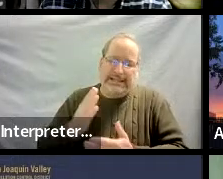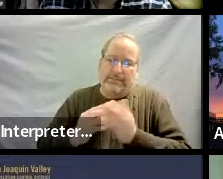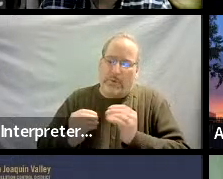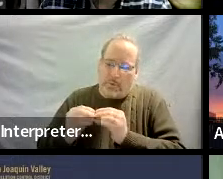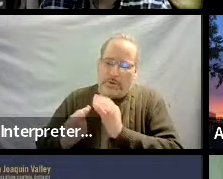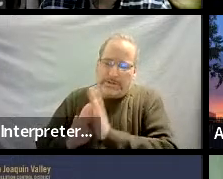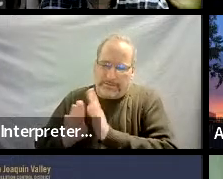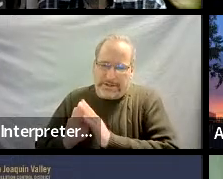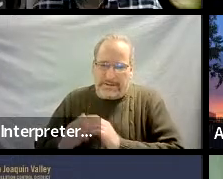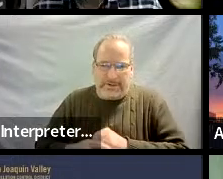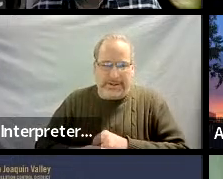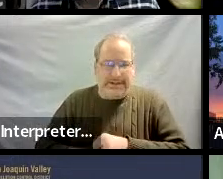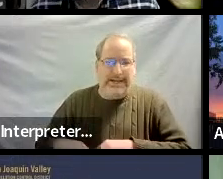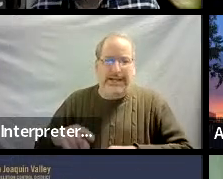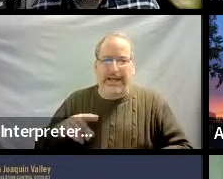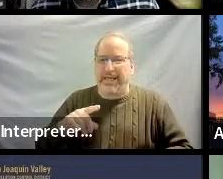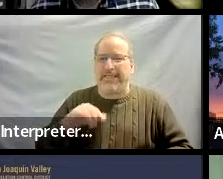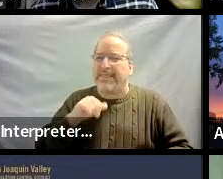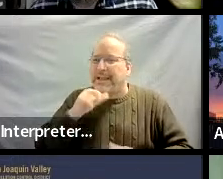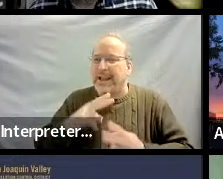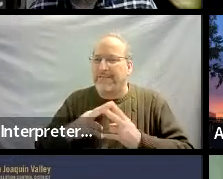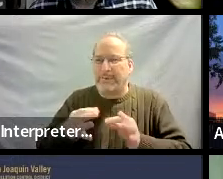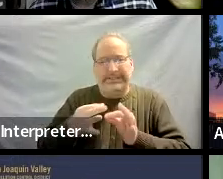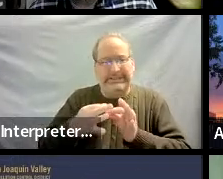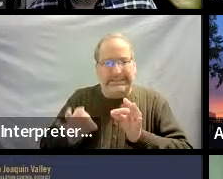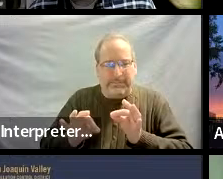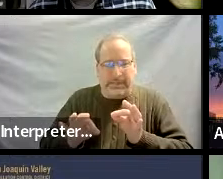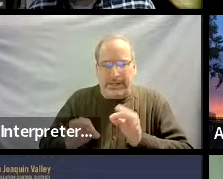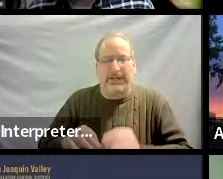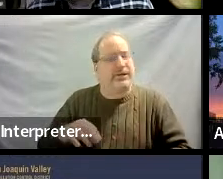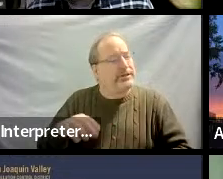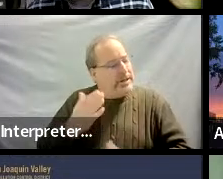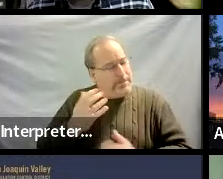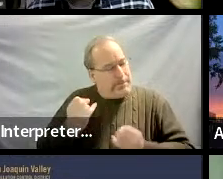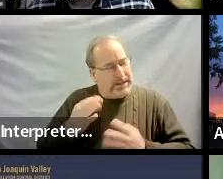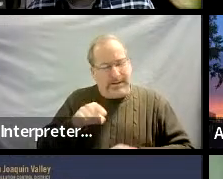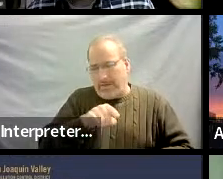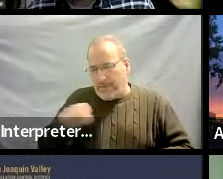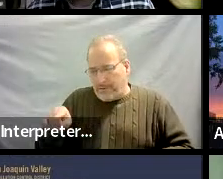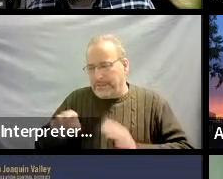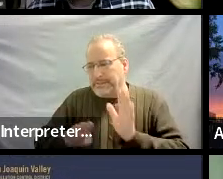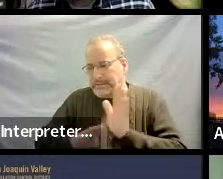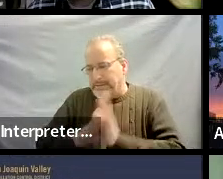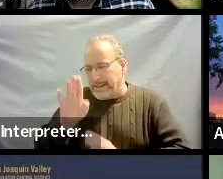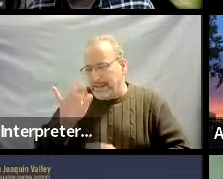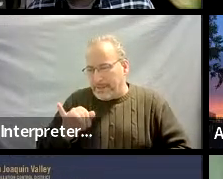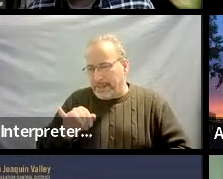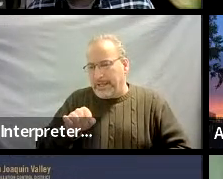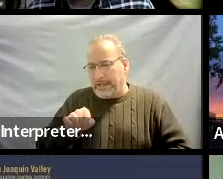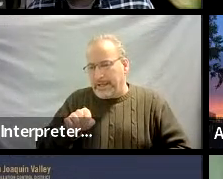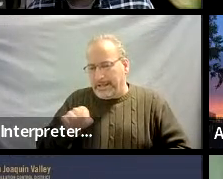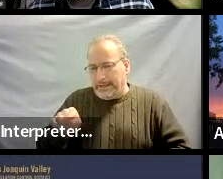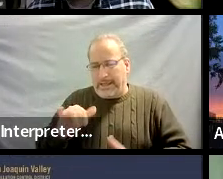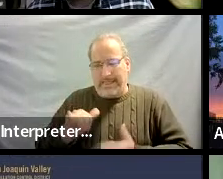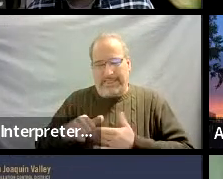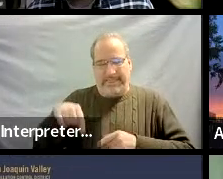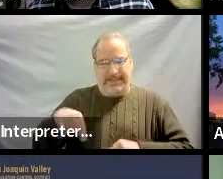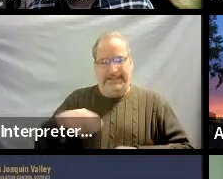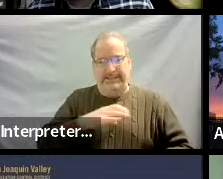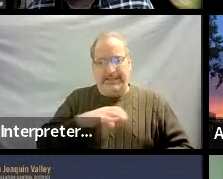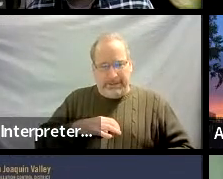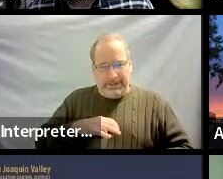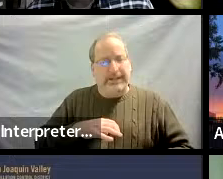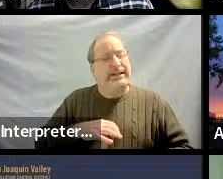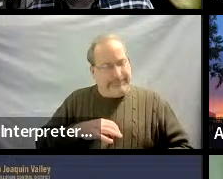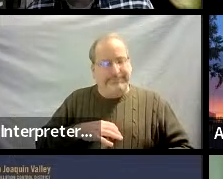just not sort of cookie cutter projects. A lot of those, you know, developed by this committee fall into